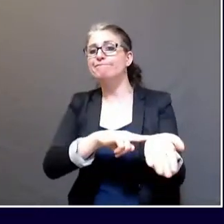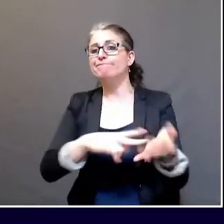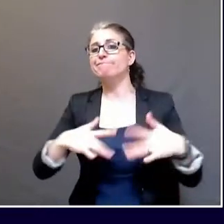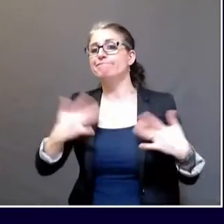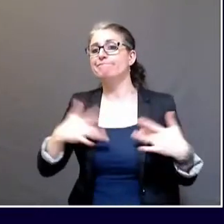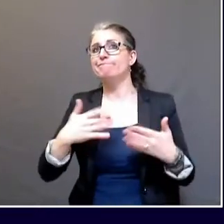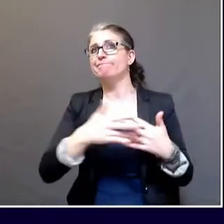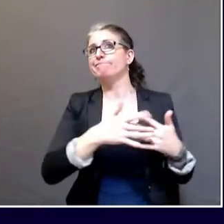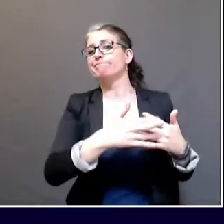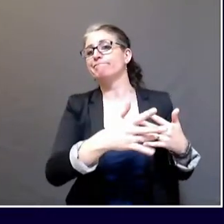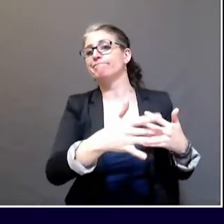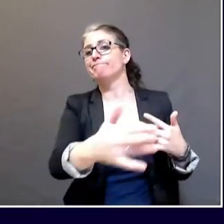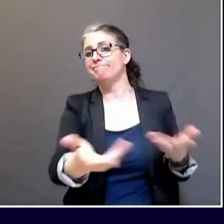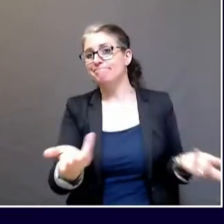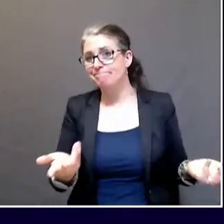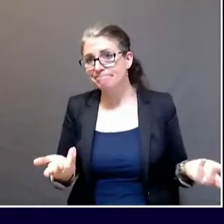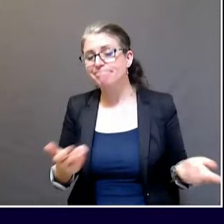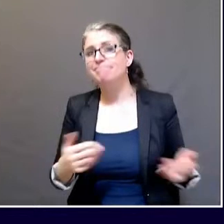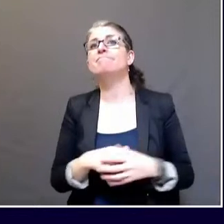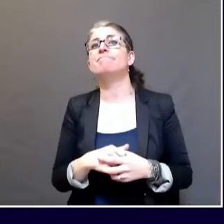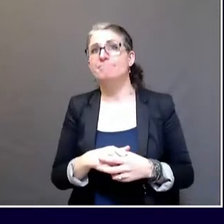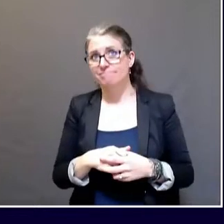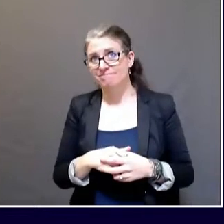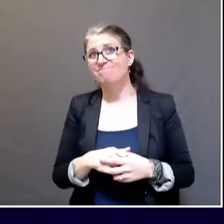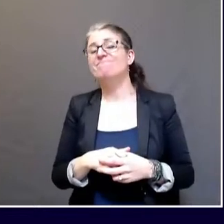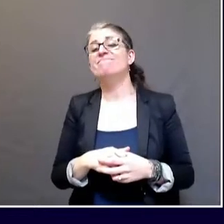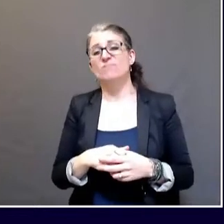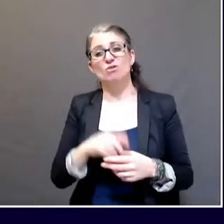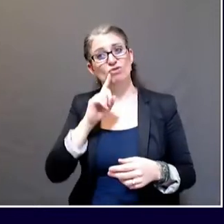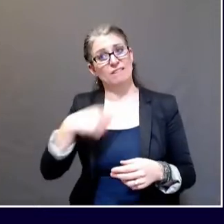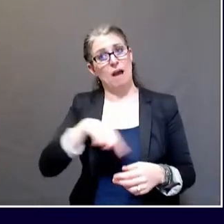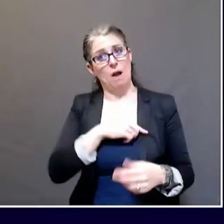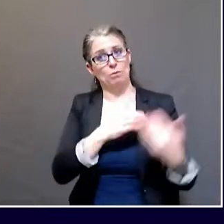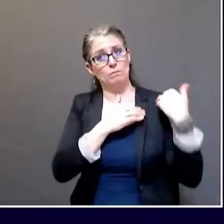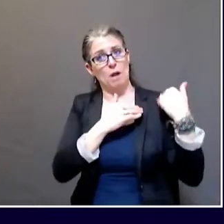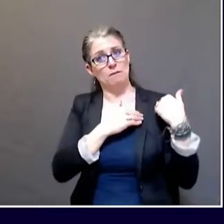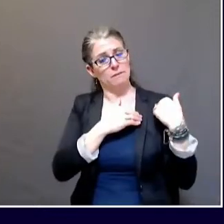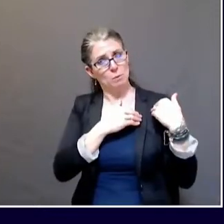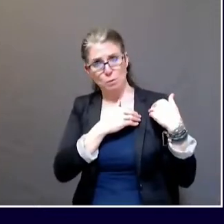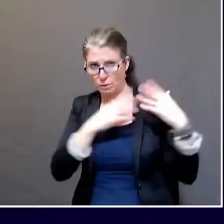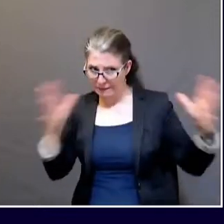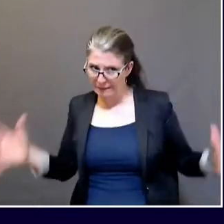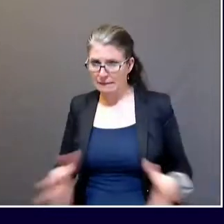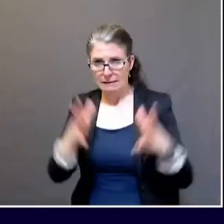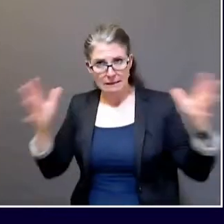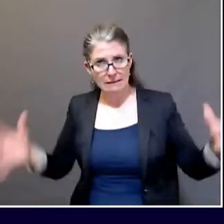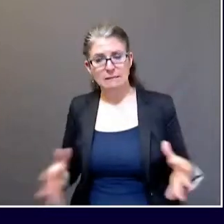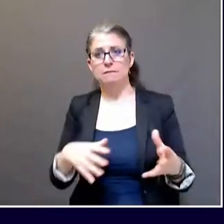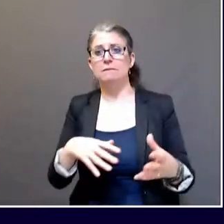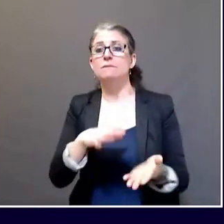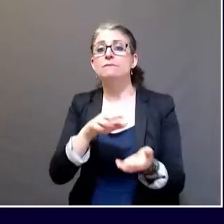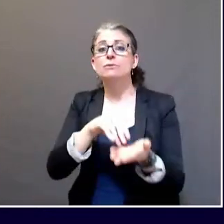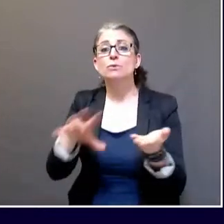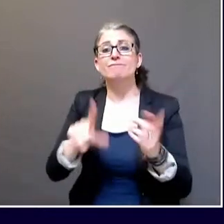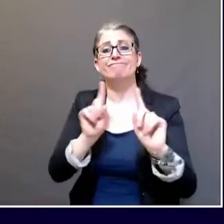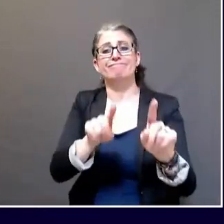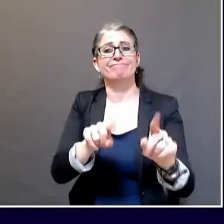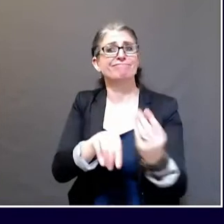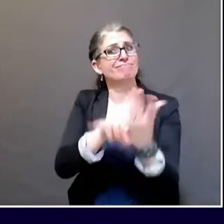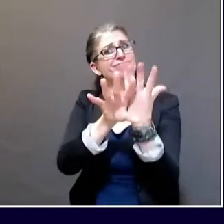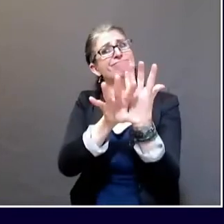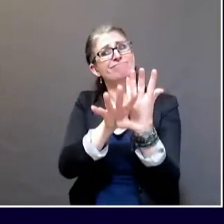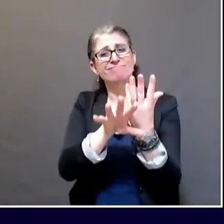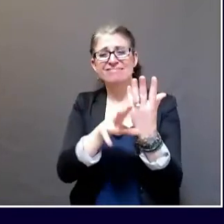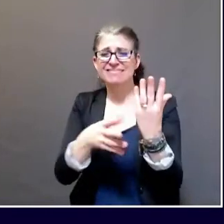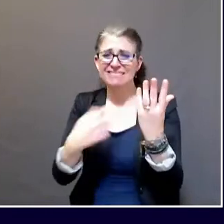we can in the state of Maine to keep schools open for in-person learning, and we will continue to do more as time goes on to